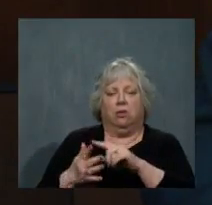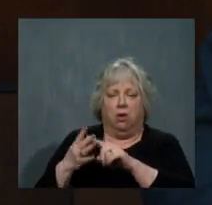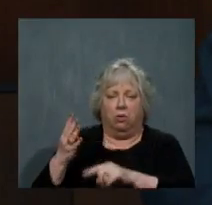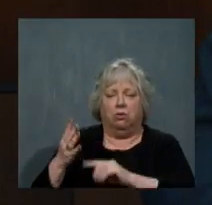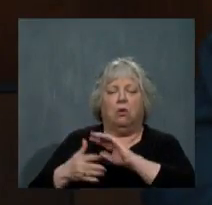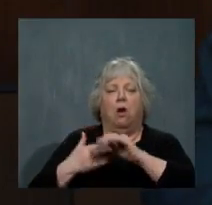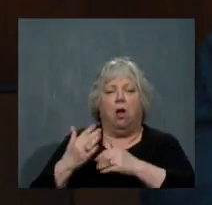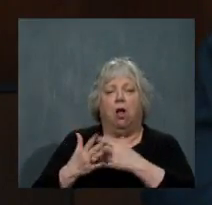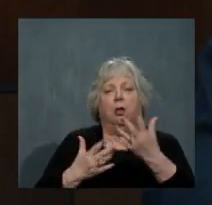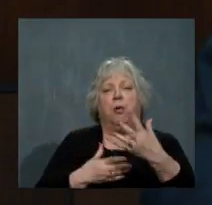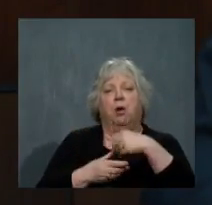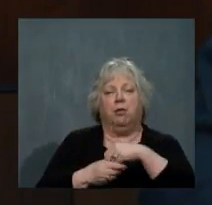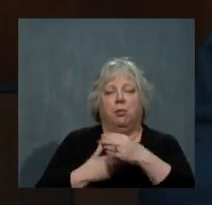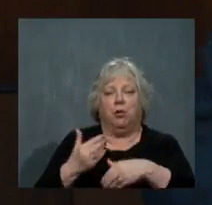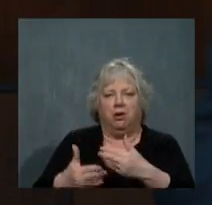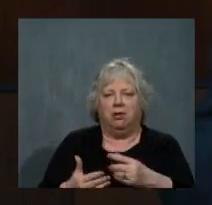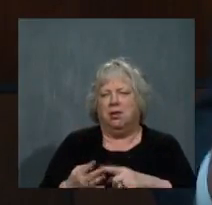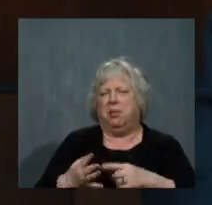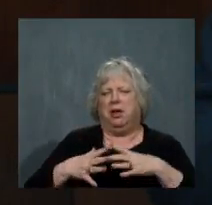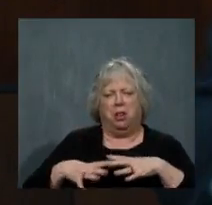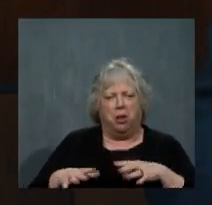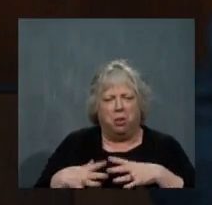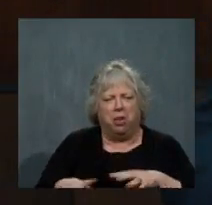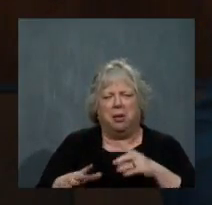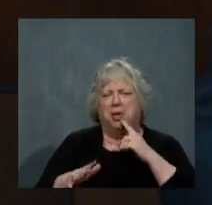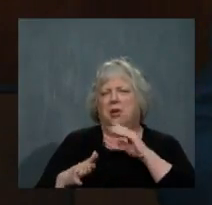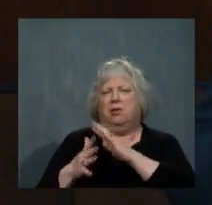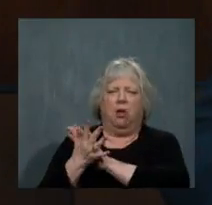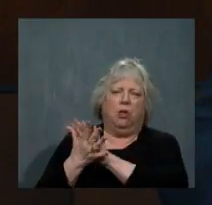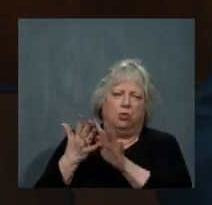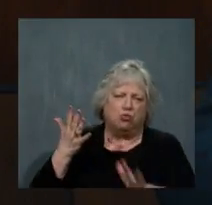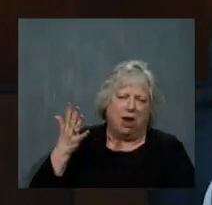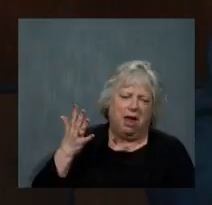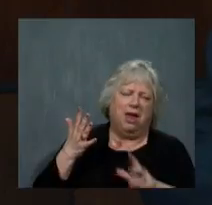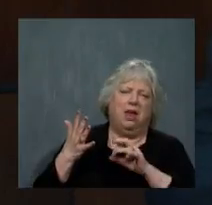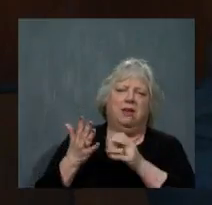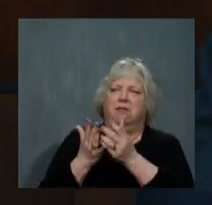part of the process. Clothing. I mean, there's a whole array of things